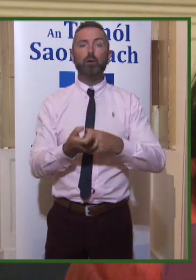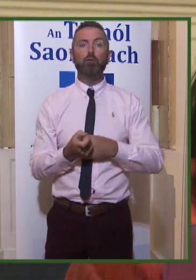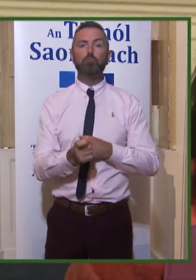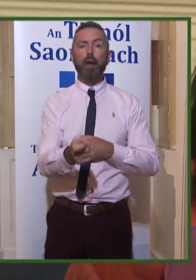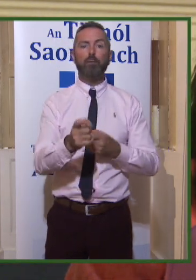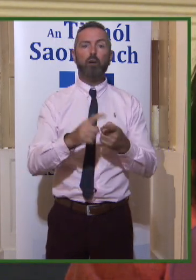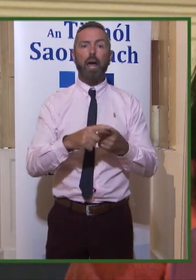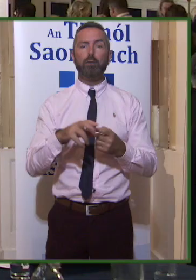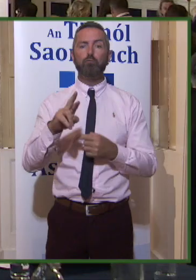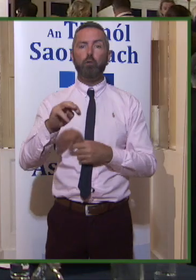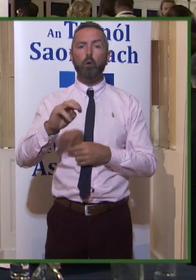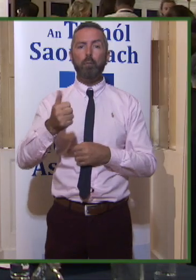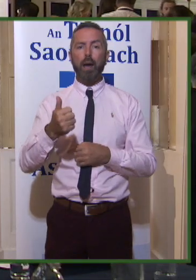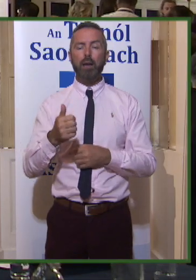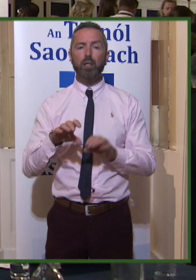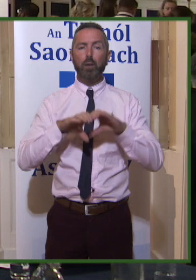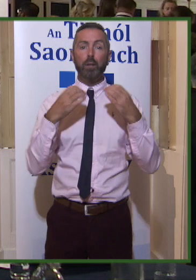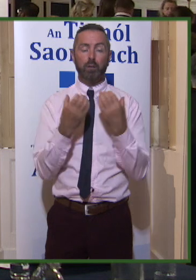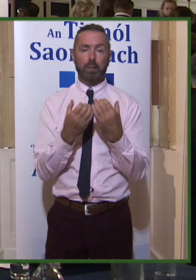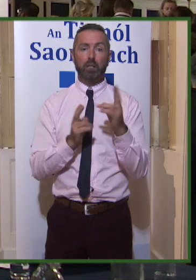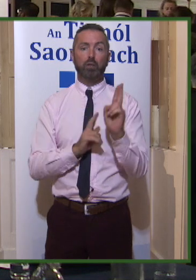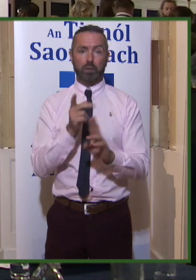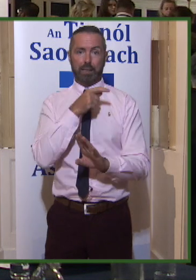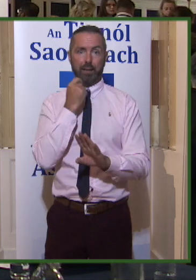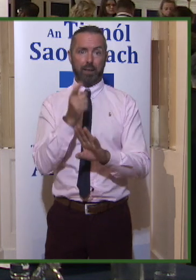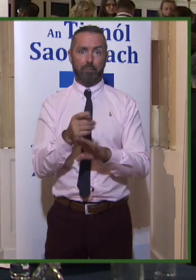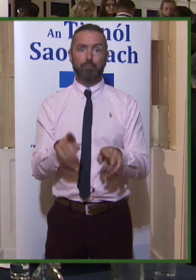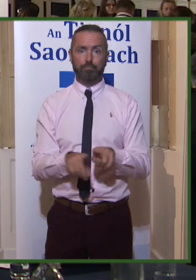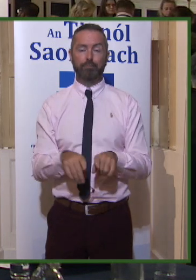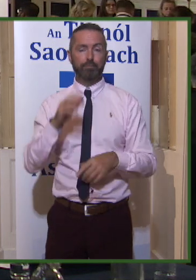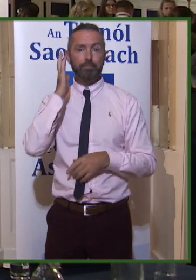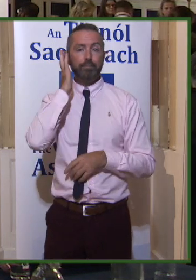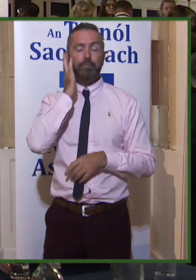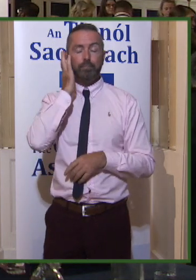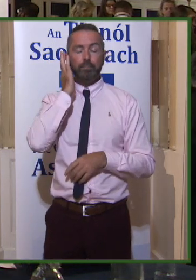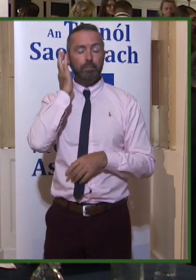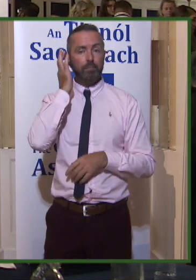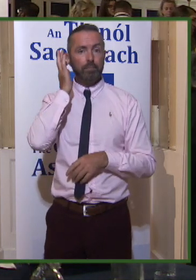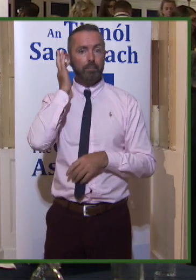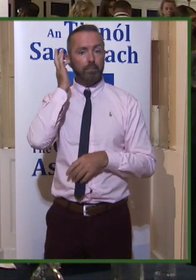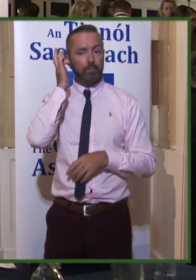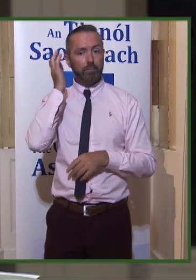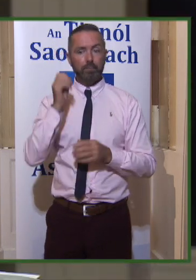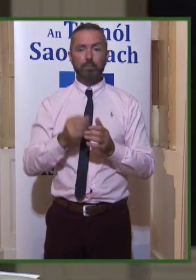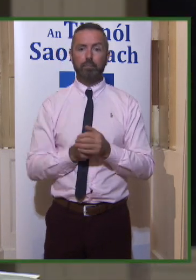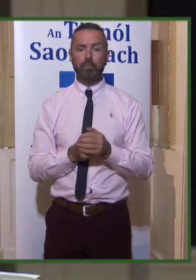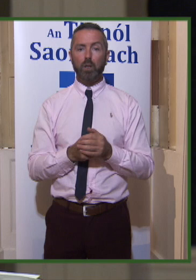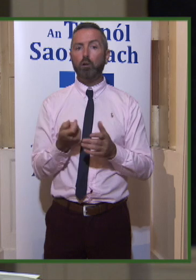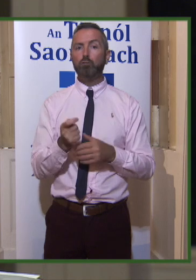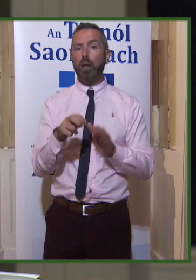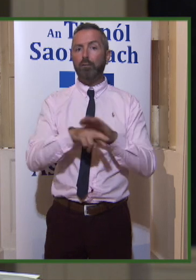Yeah. Yeah, so... anyone against that? Yeah. Just go straight to anyone against that. Travel and Roma, was it?